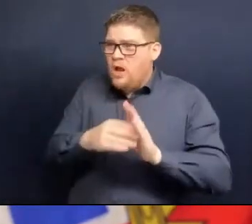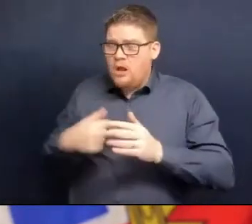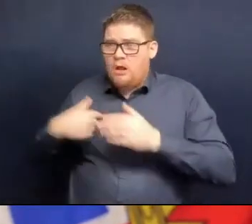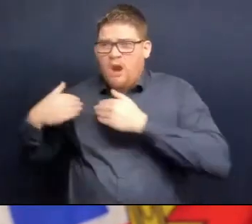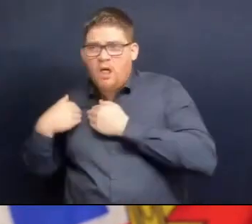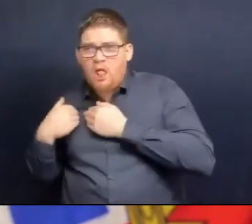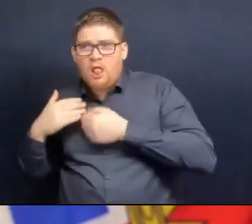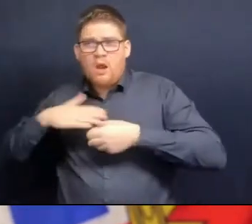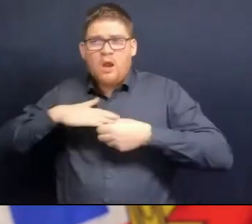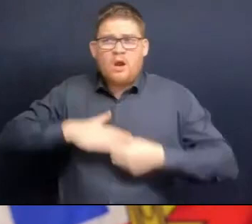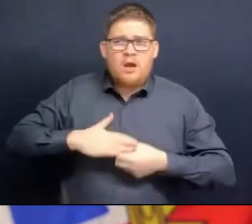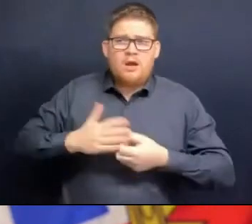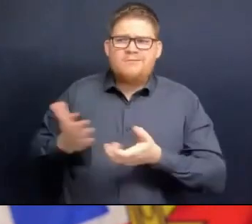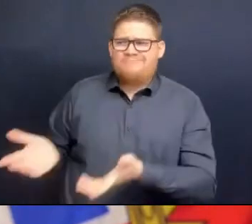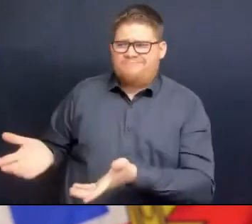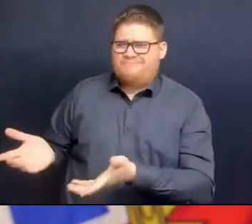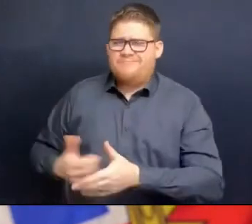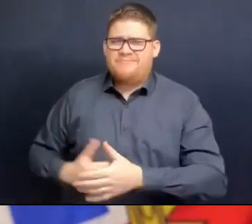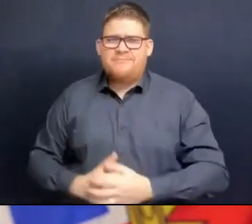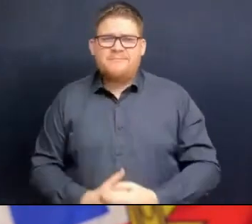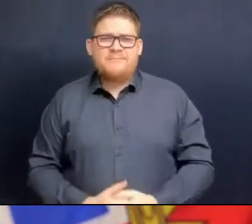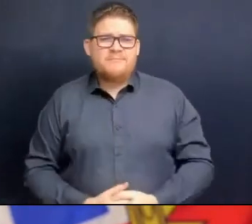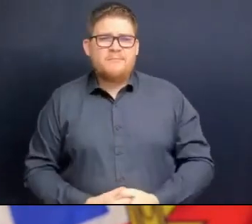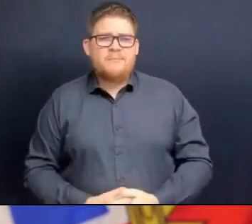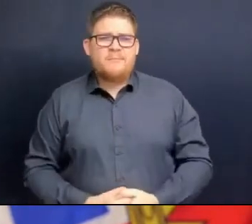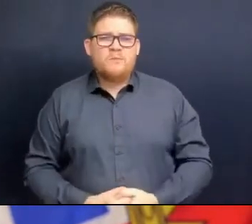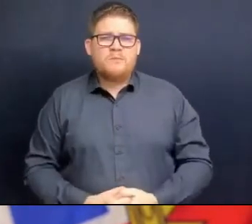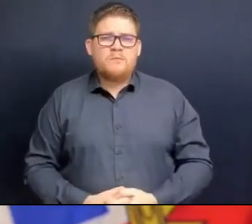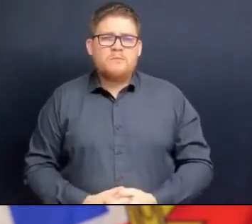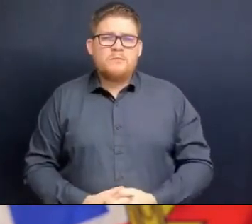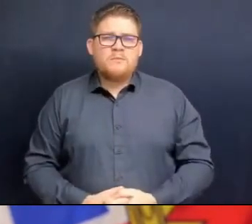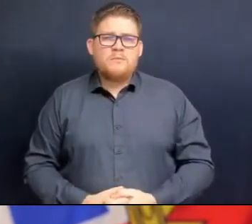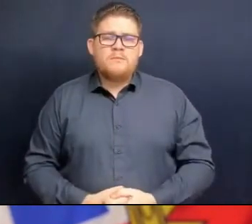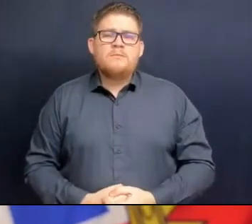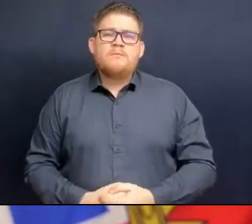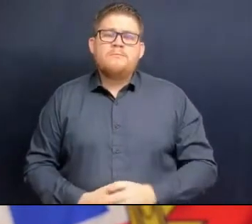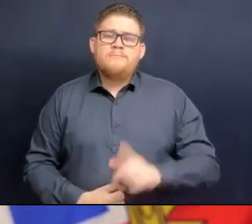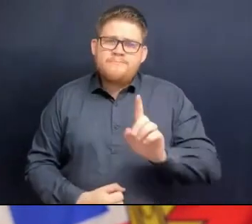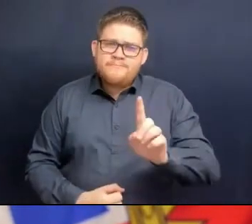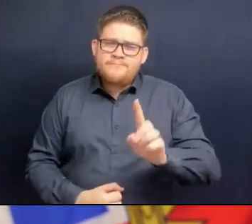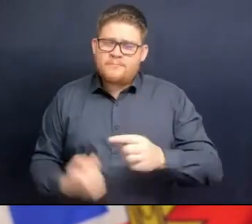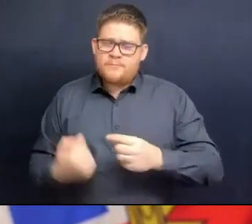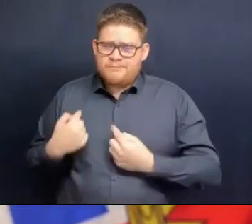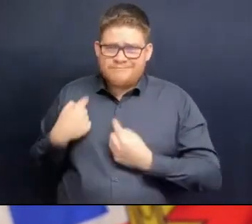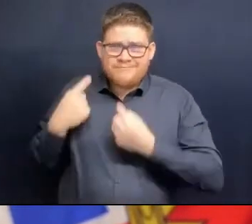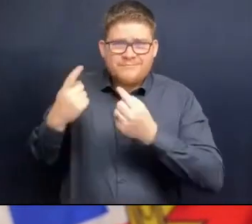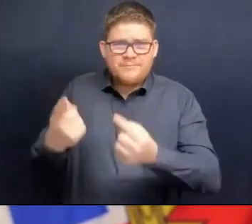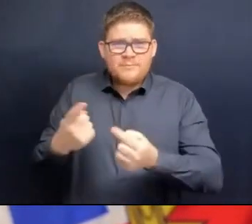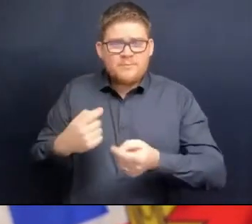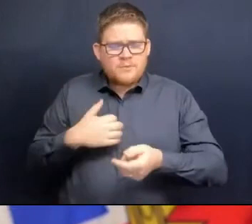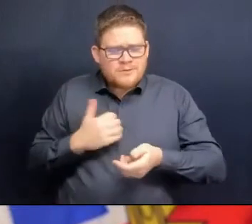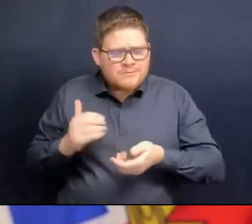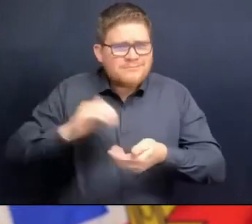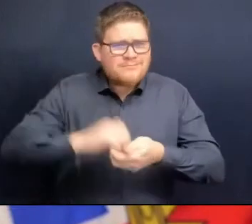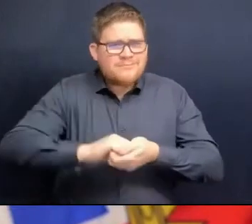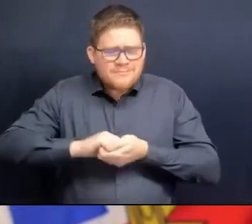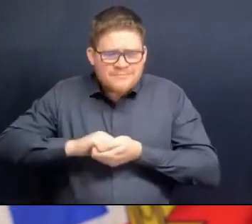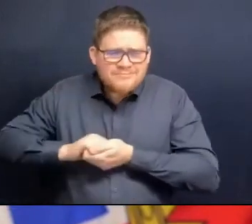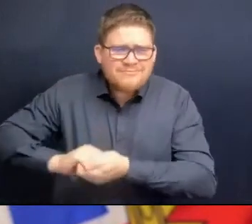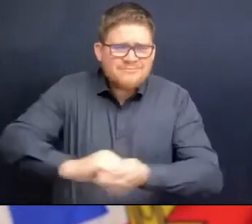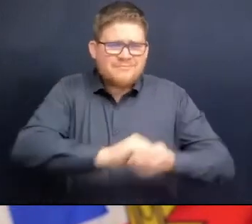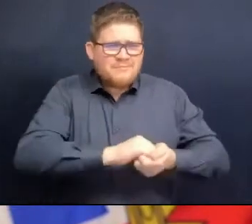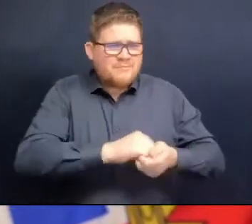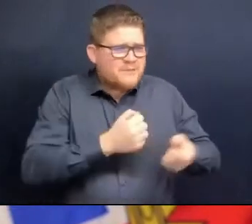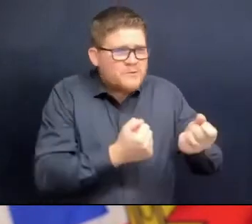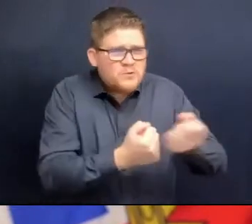been limited in for the last little while. But it is because we've pulled together and we've supported each other and we've supported